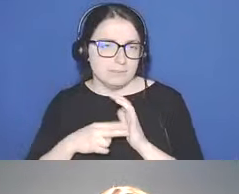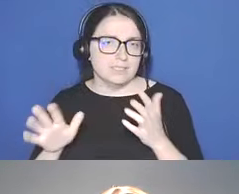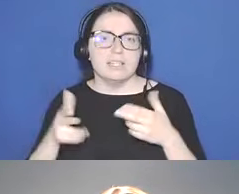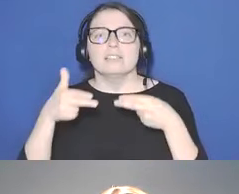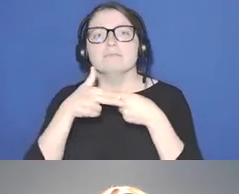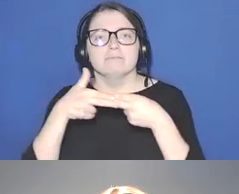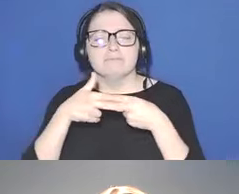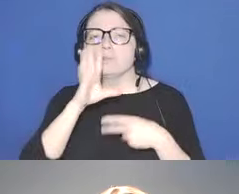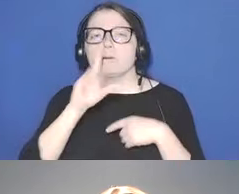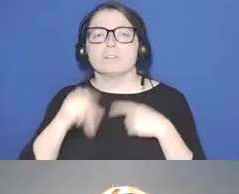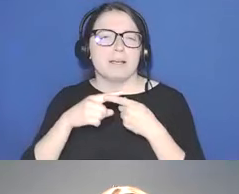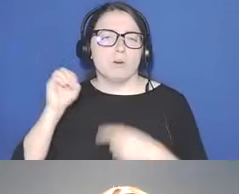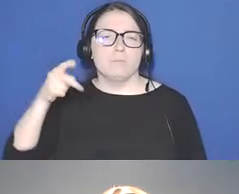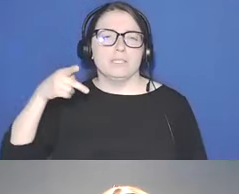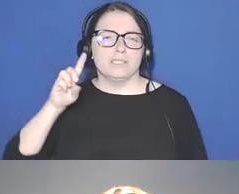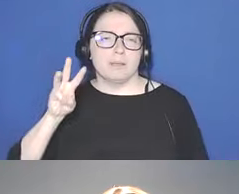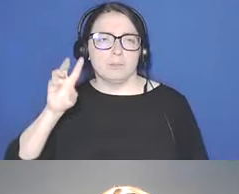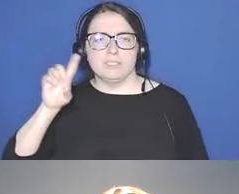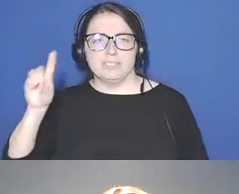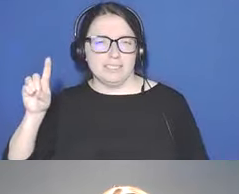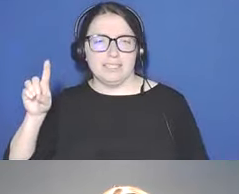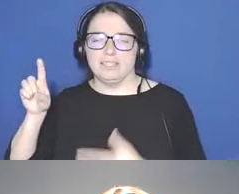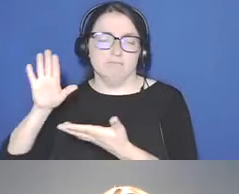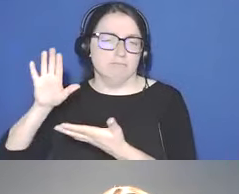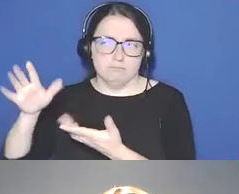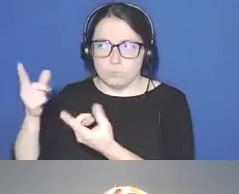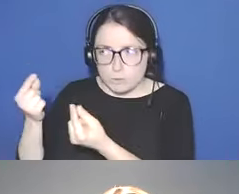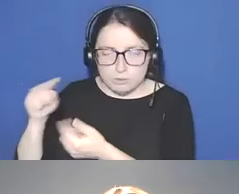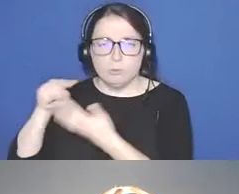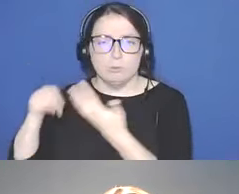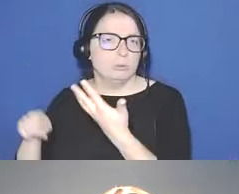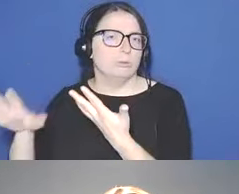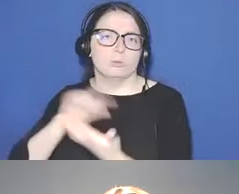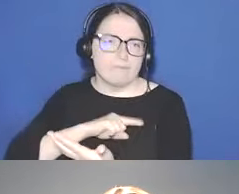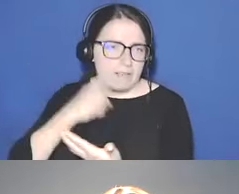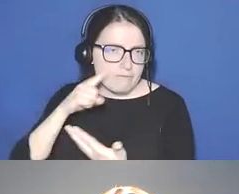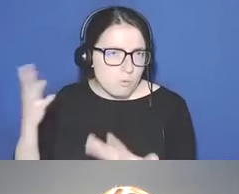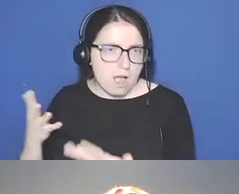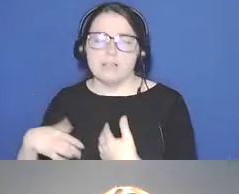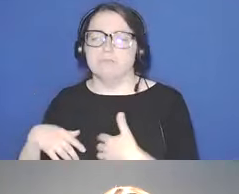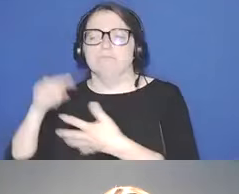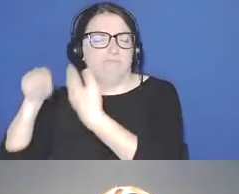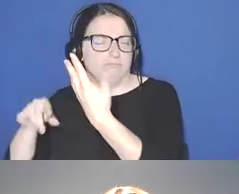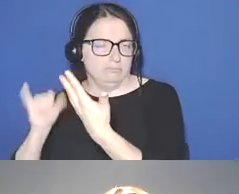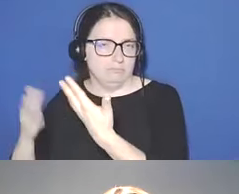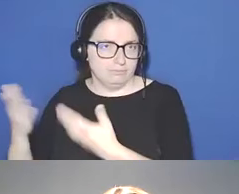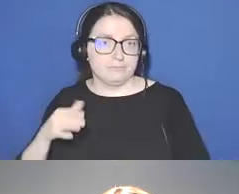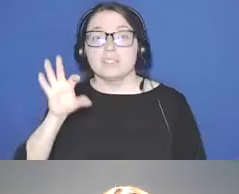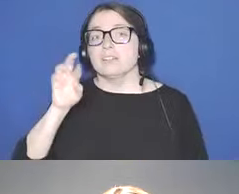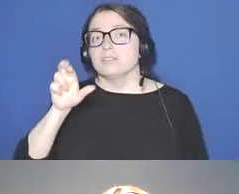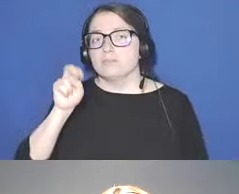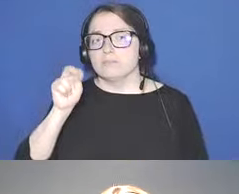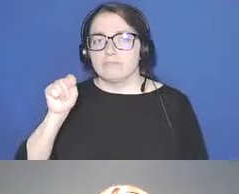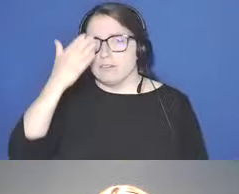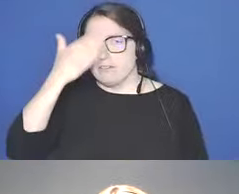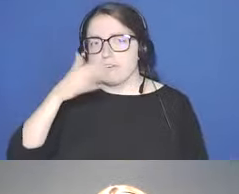what OPWDD is and what you could qualify for once you're active and approved by them. Front Door used to be, you had